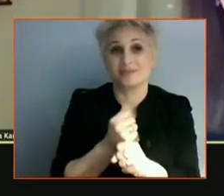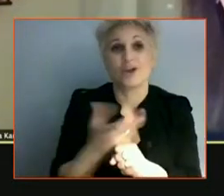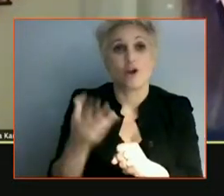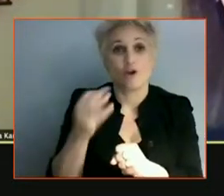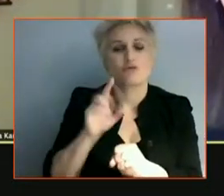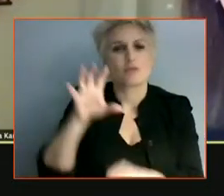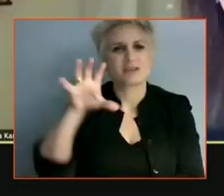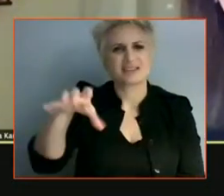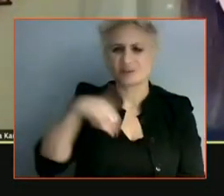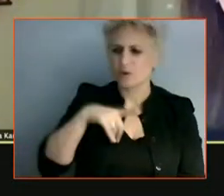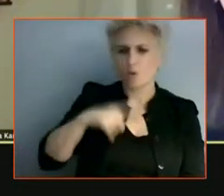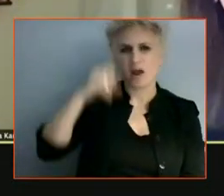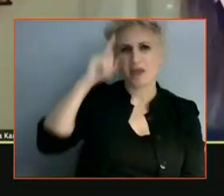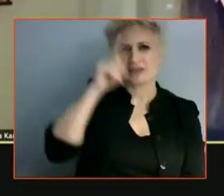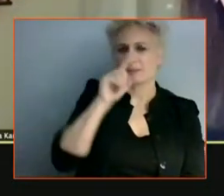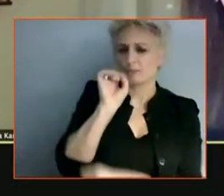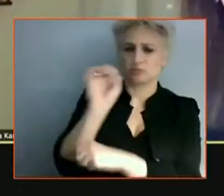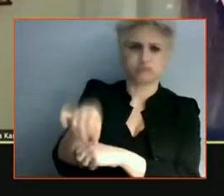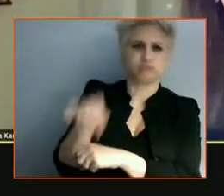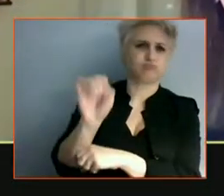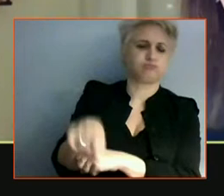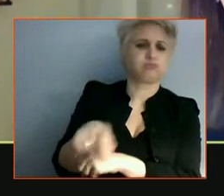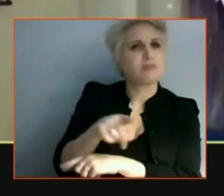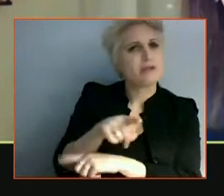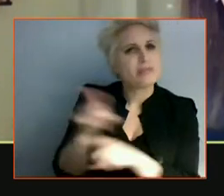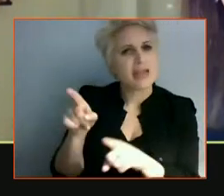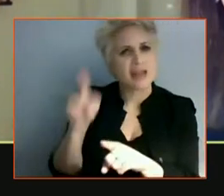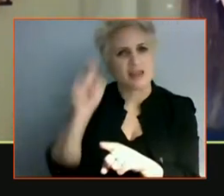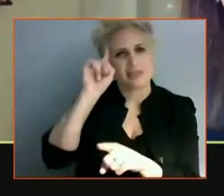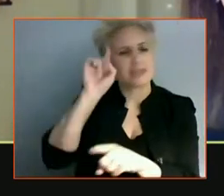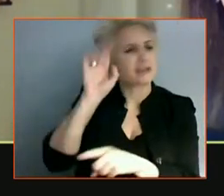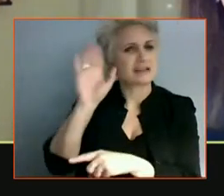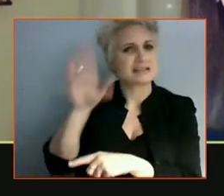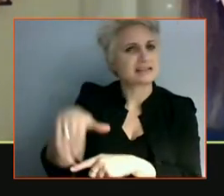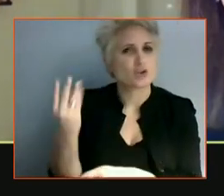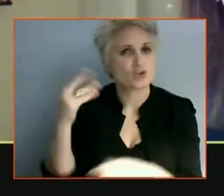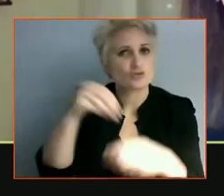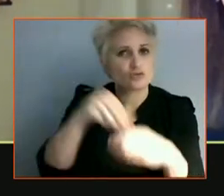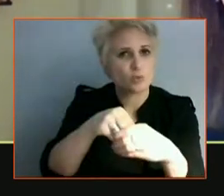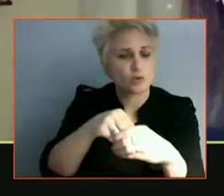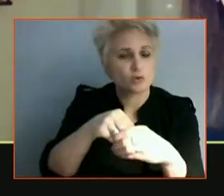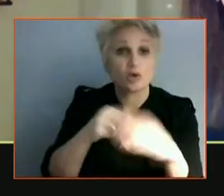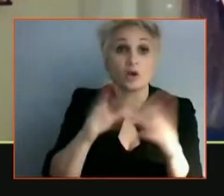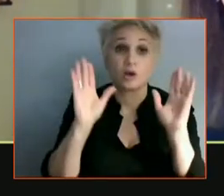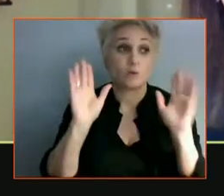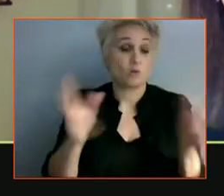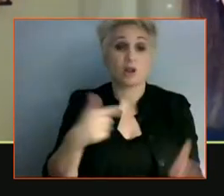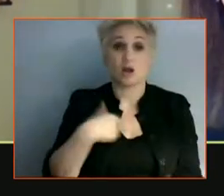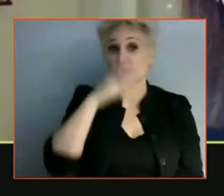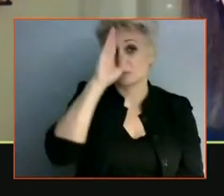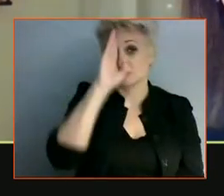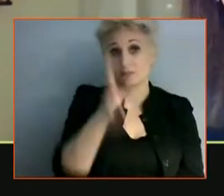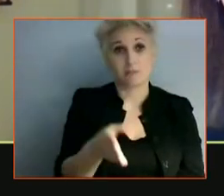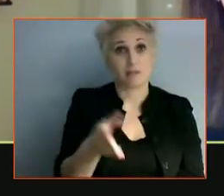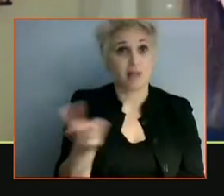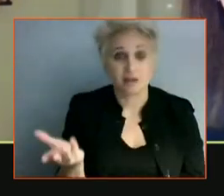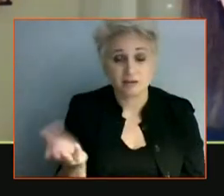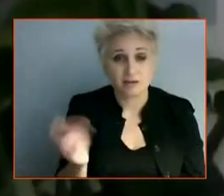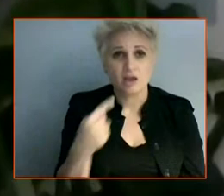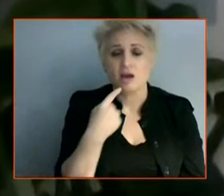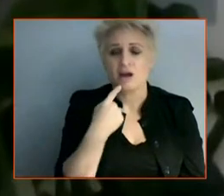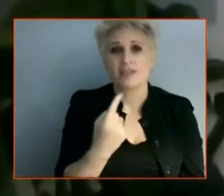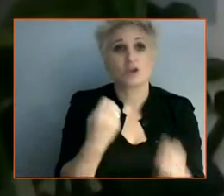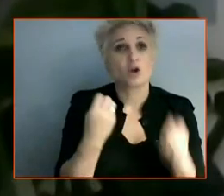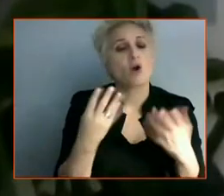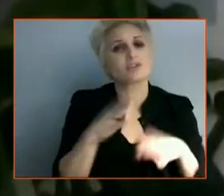for its economic contribution? Well, if I can just be completely straight up and blunt, I think it's that oftentimes it's